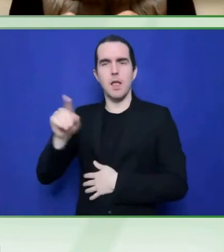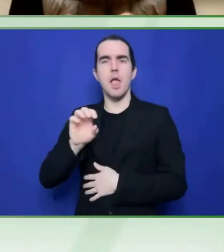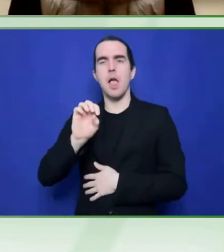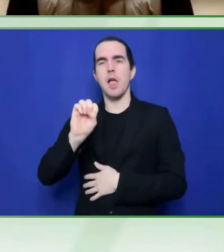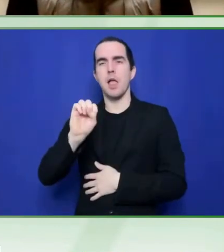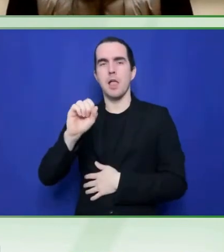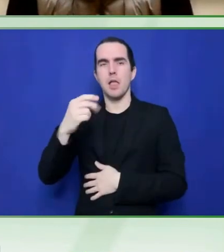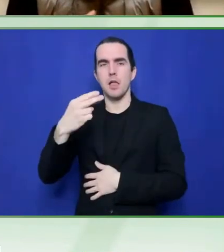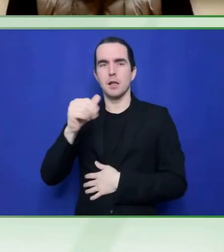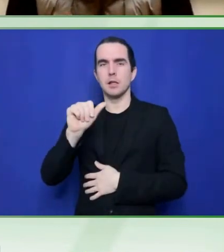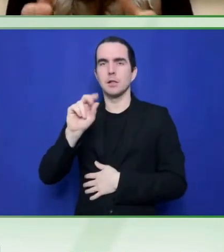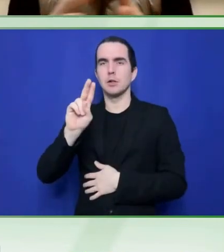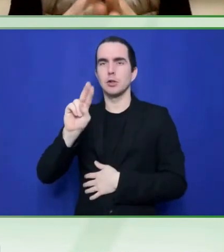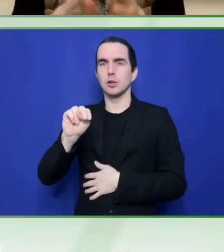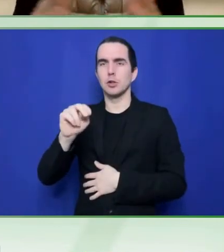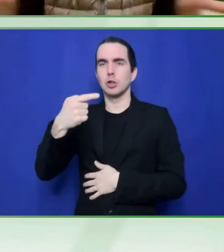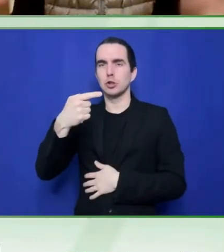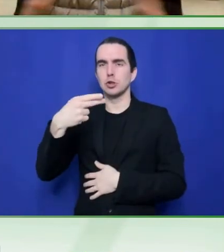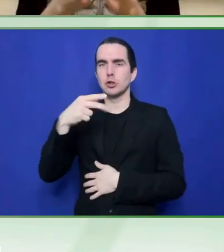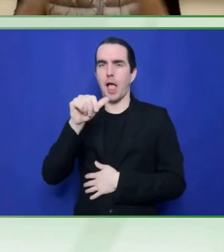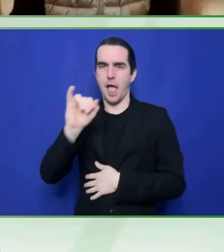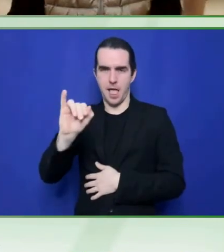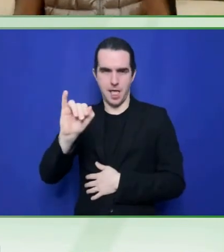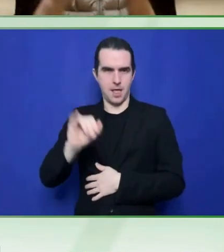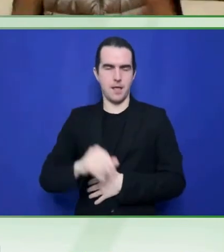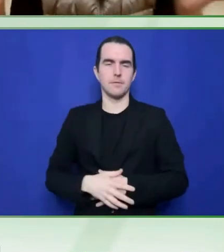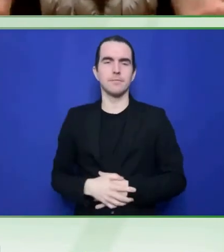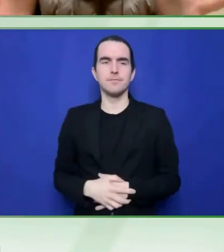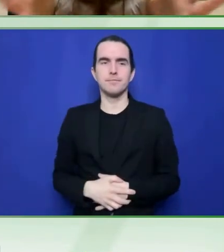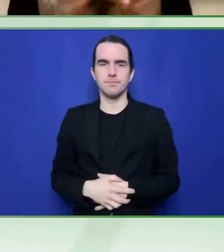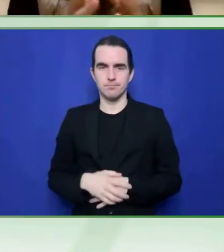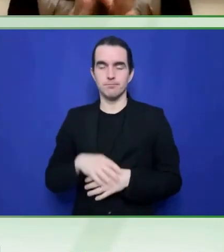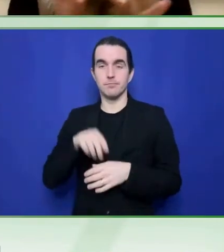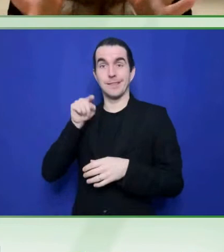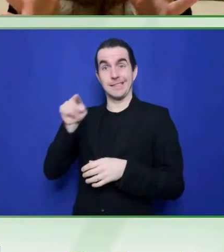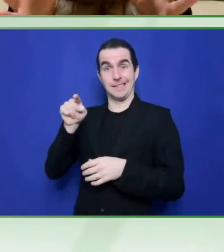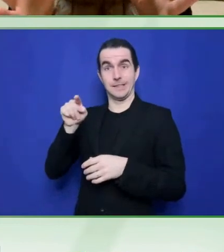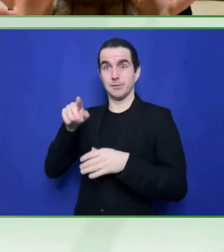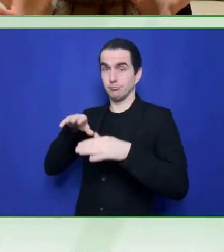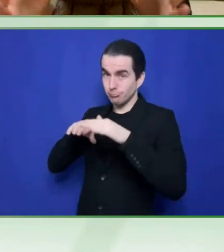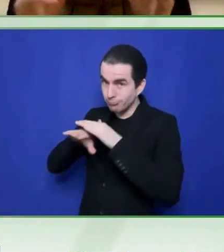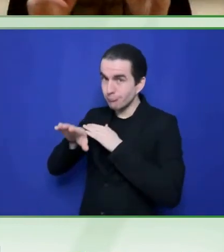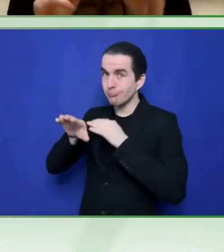disabilities, without disabilities, and again, like broadening our